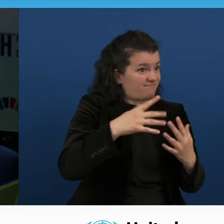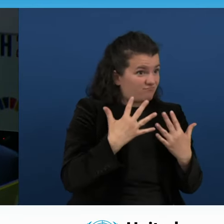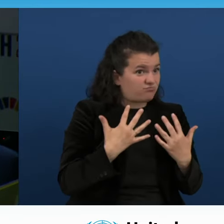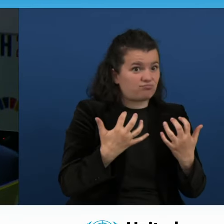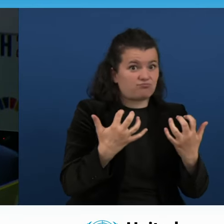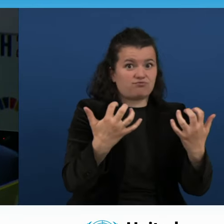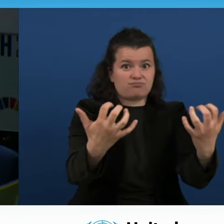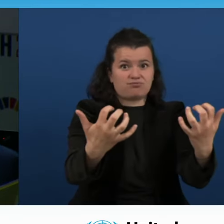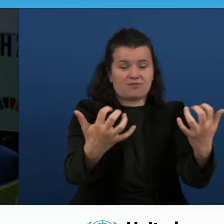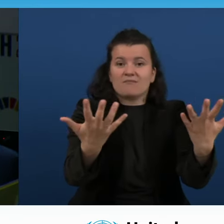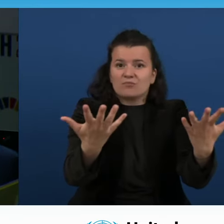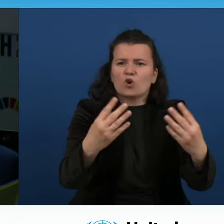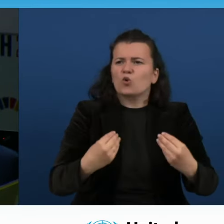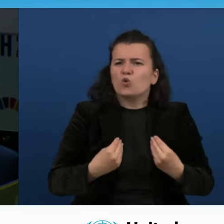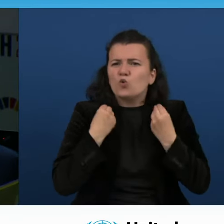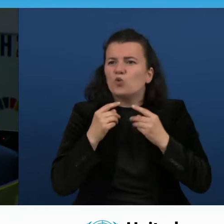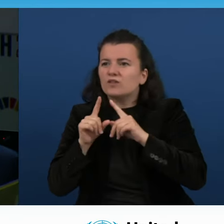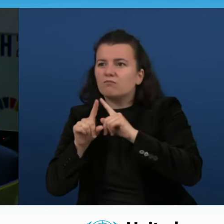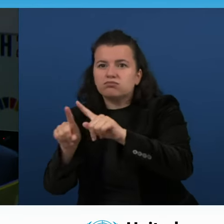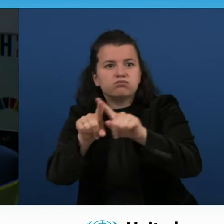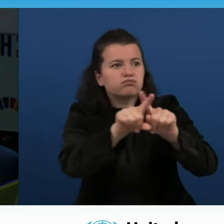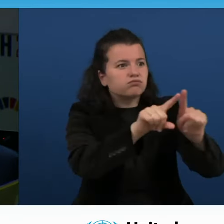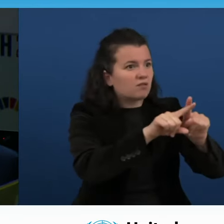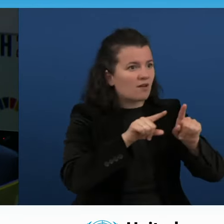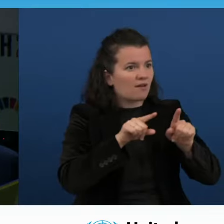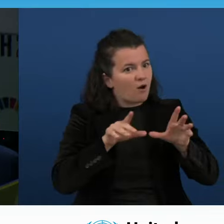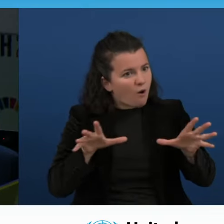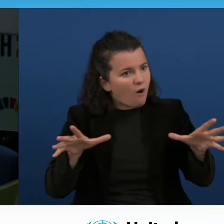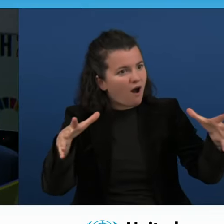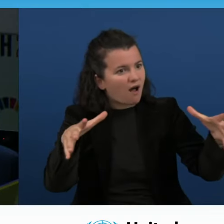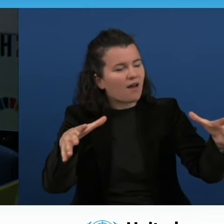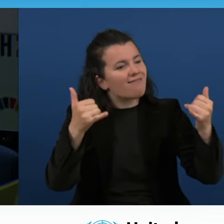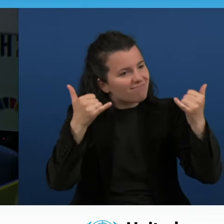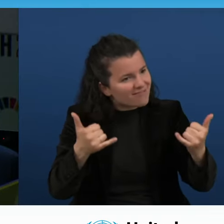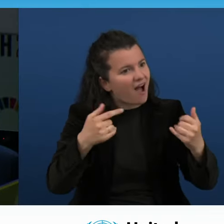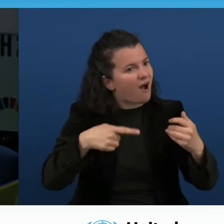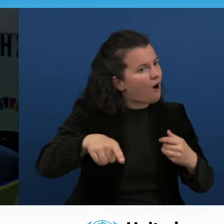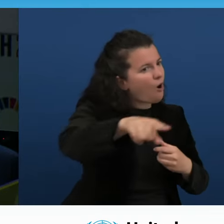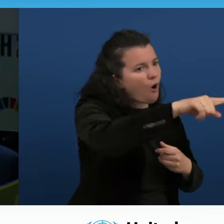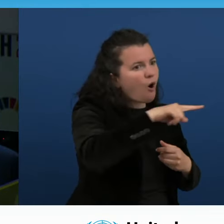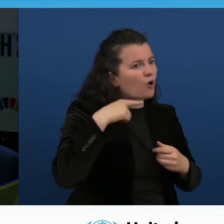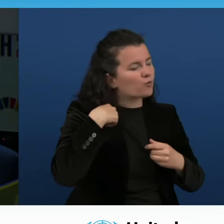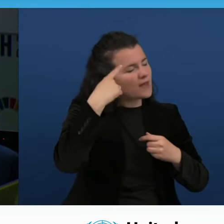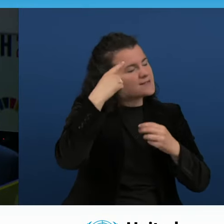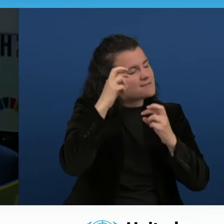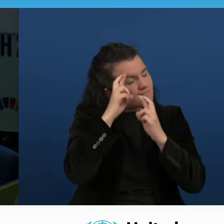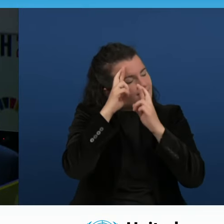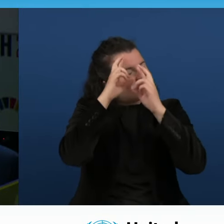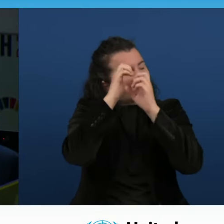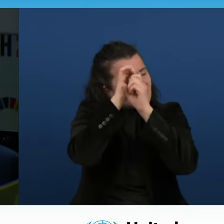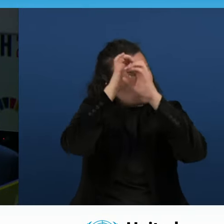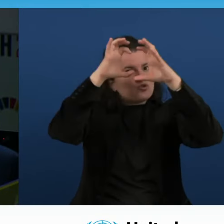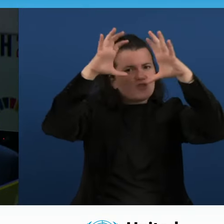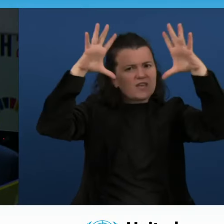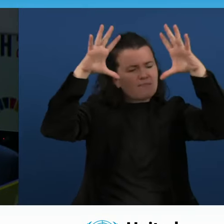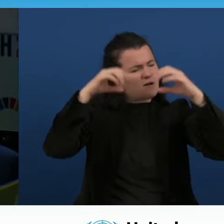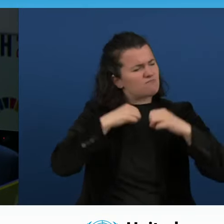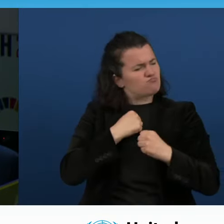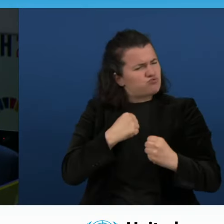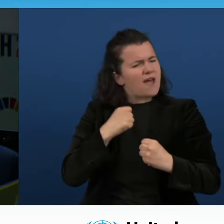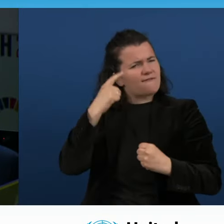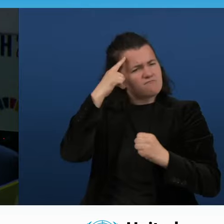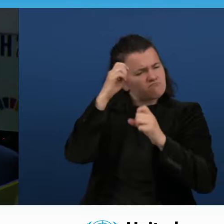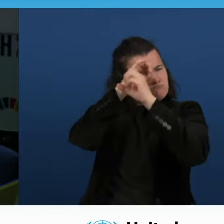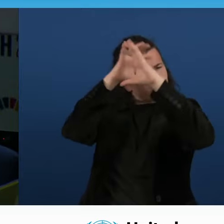ECOSOC Youth Forum, let's embody this spirit, this idea as young people that we dream boldly, we learn eagerly, and